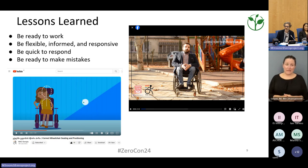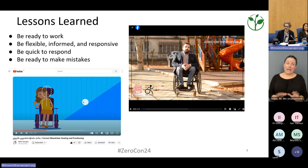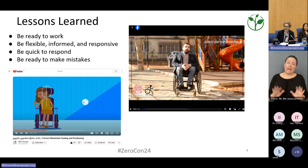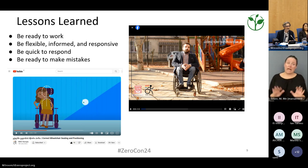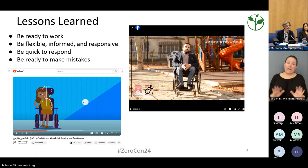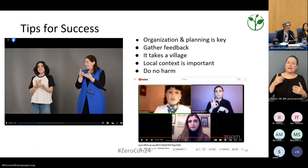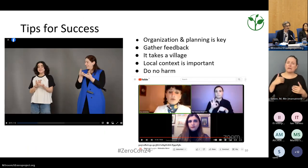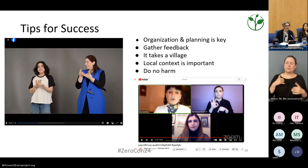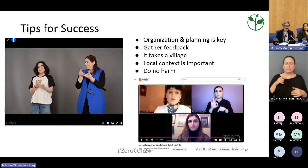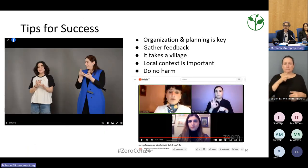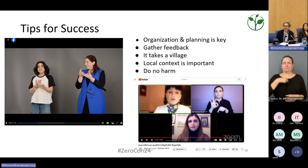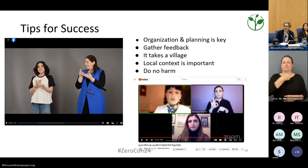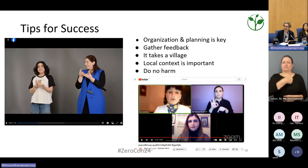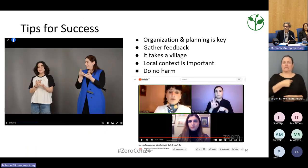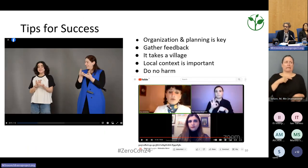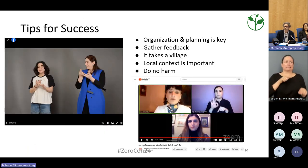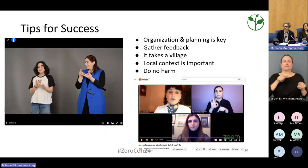quickly.